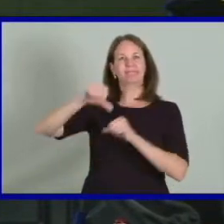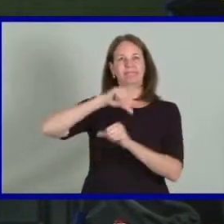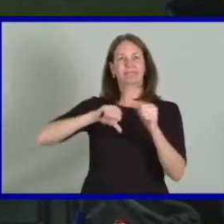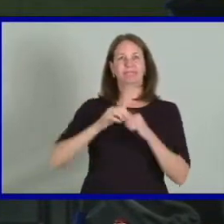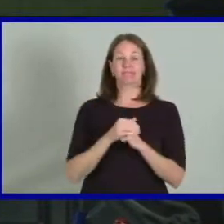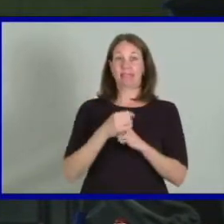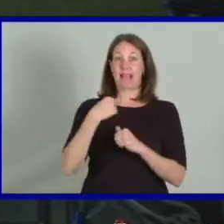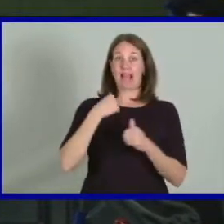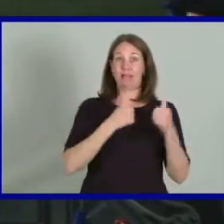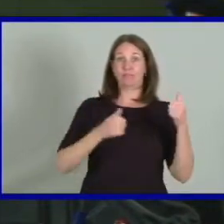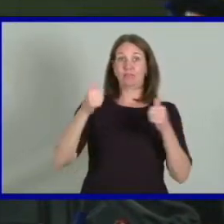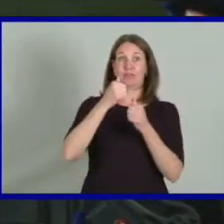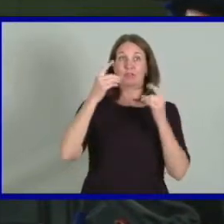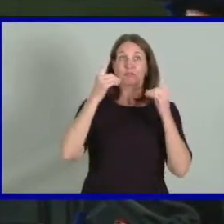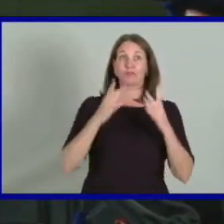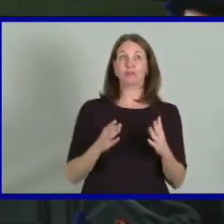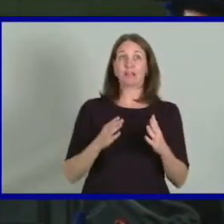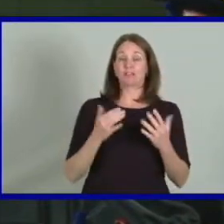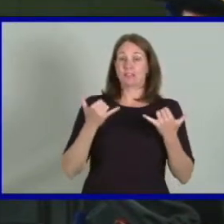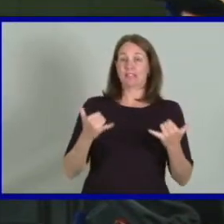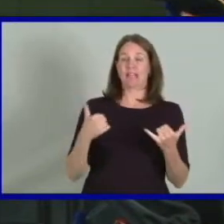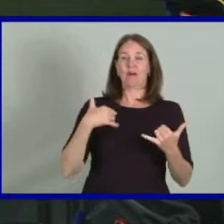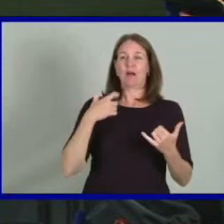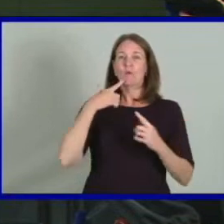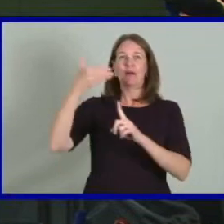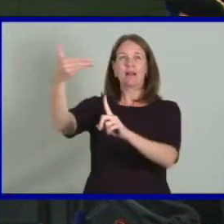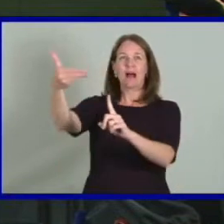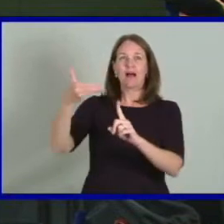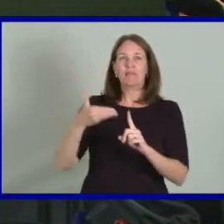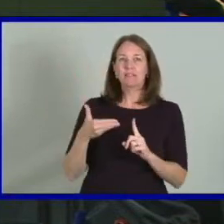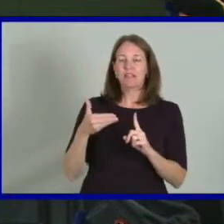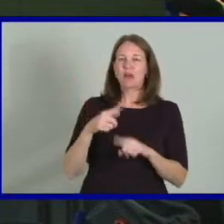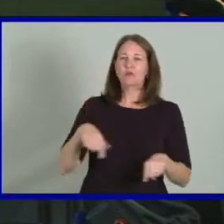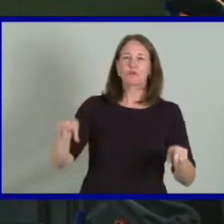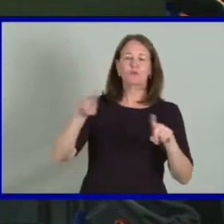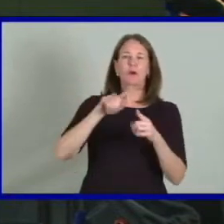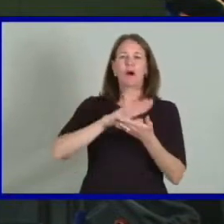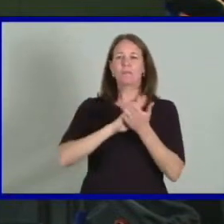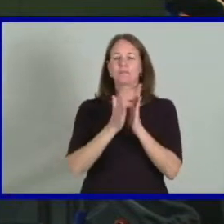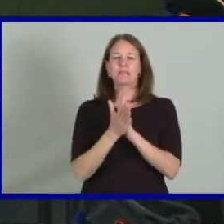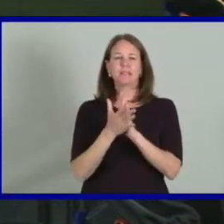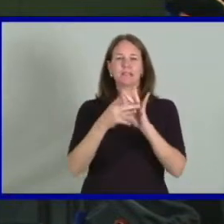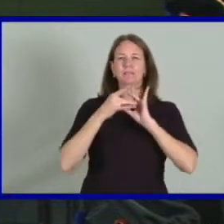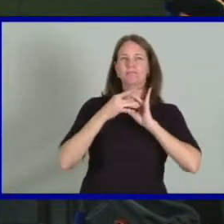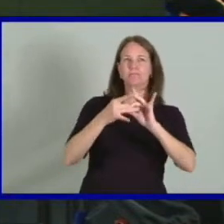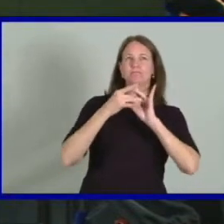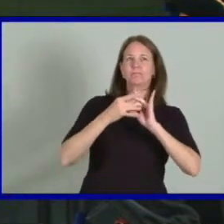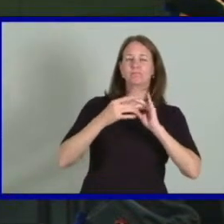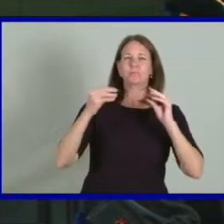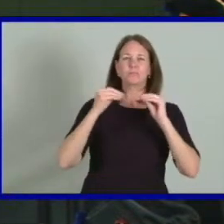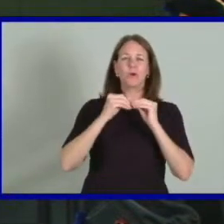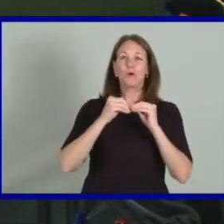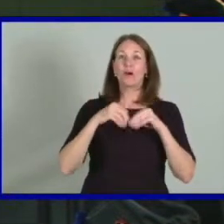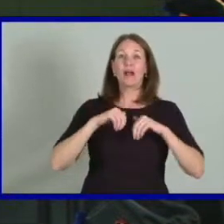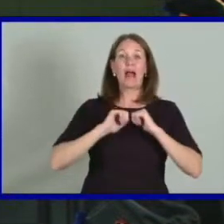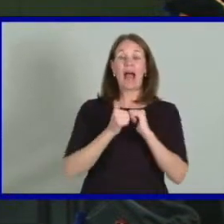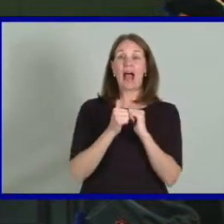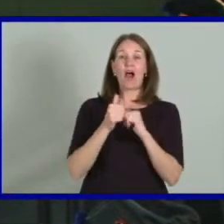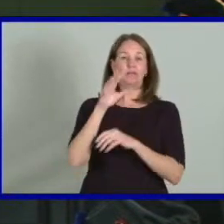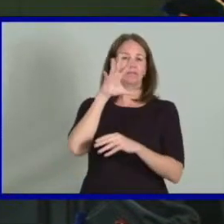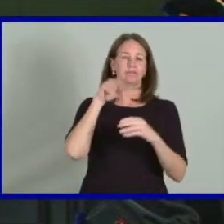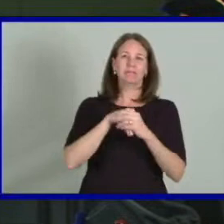Executive Director, I extend to each of you an invitation to build and strengthen this common bond, to be active in the